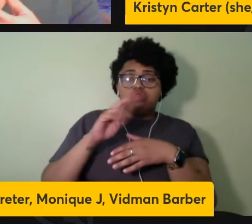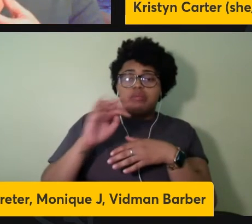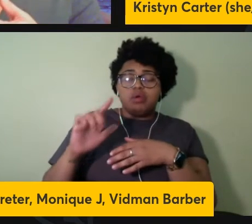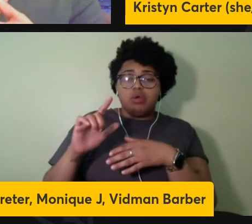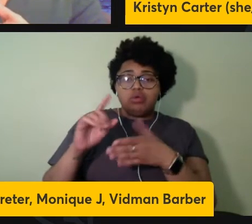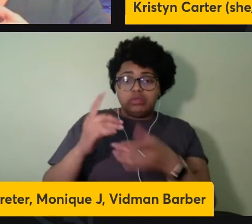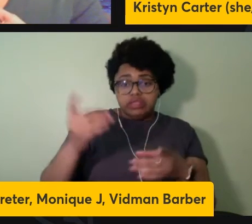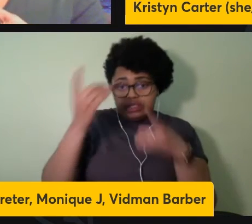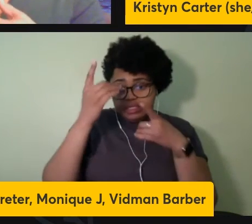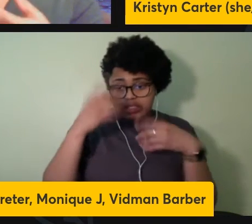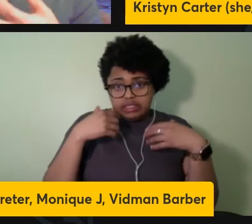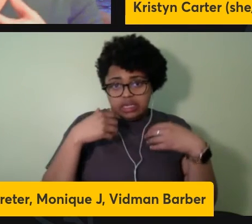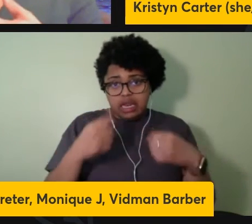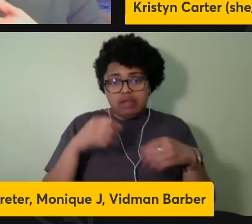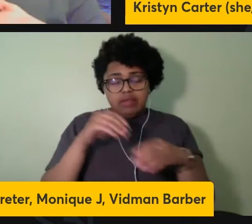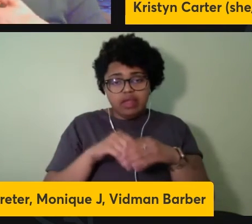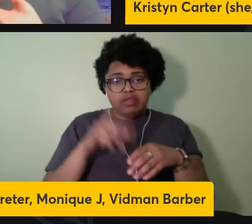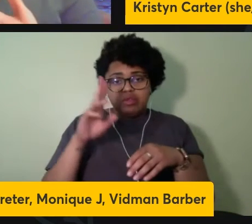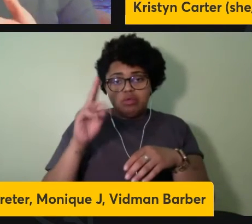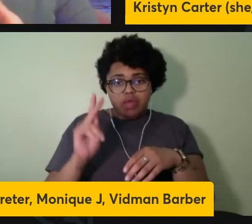and Health in the UK.